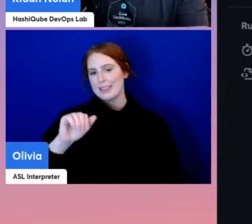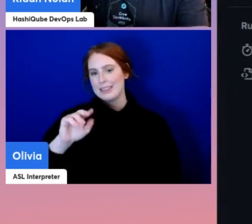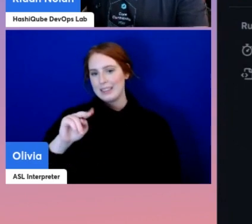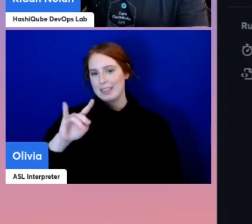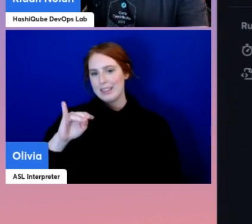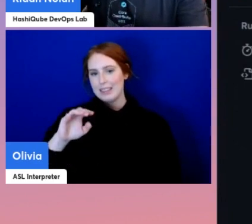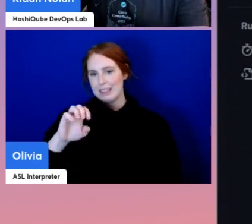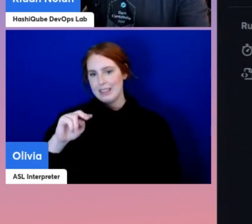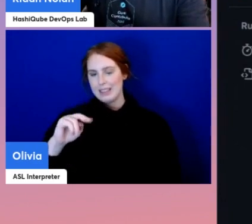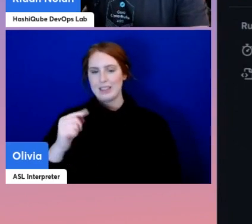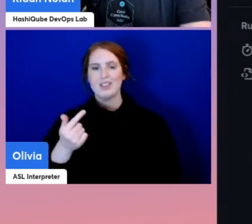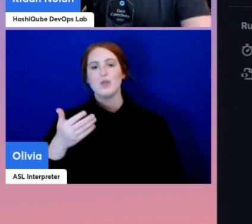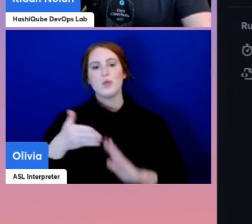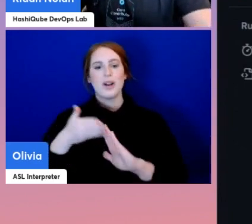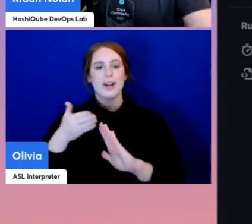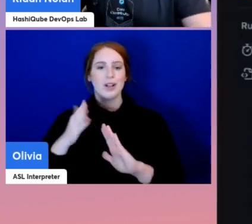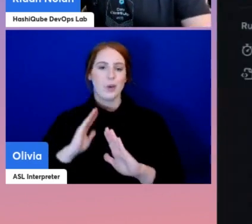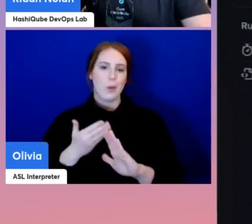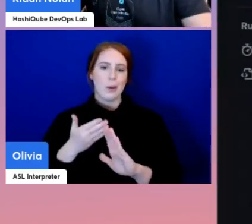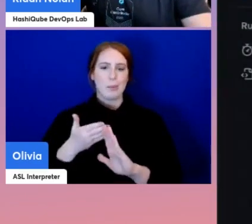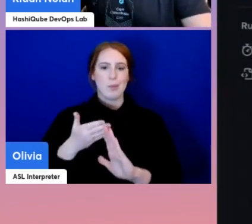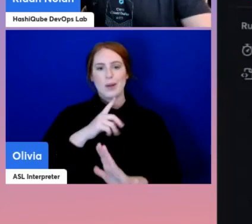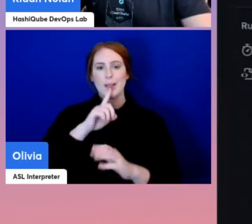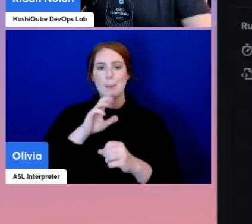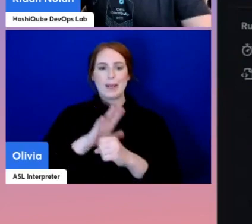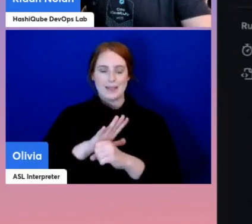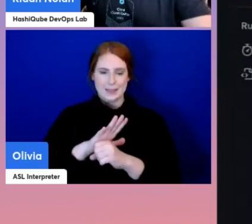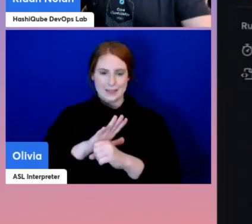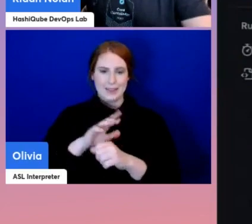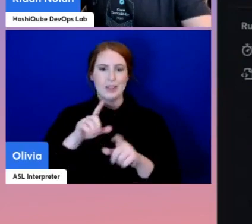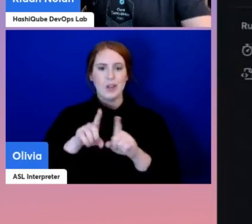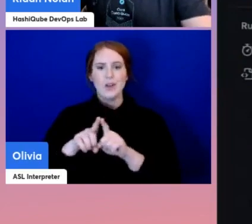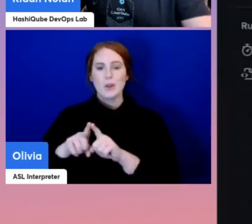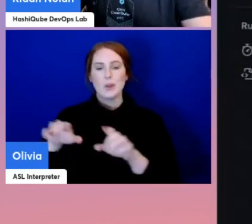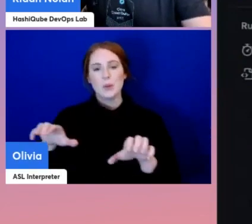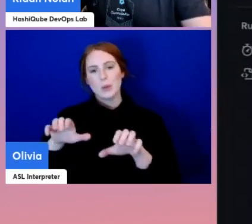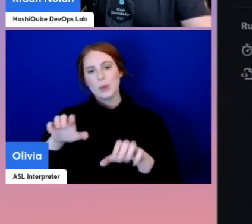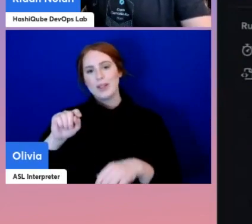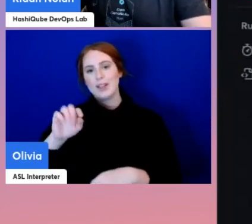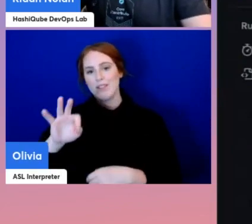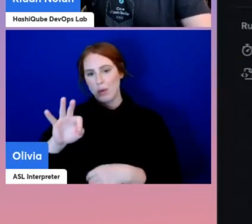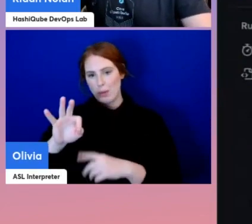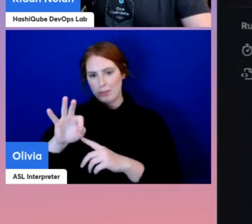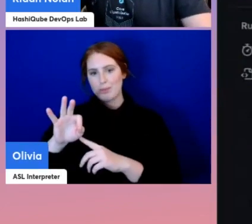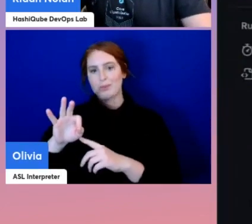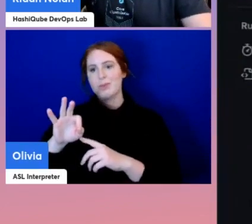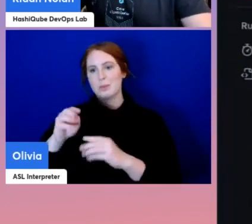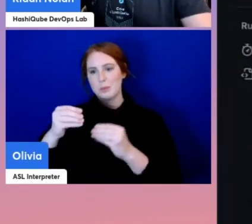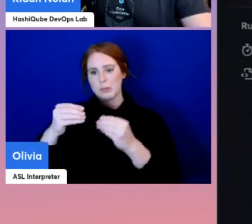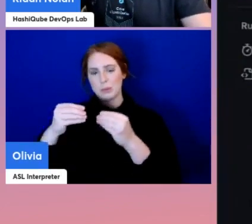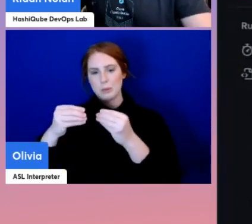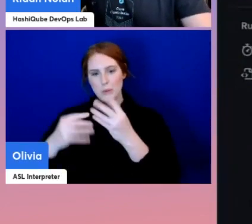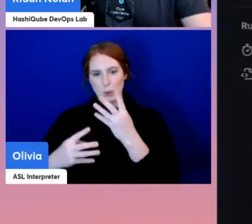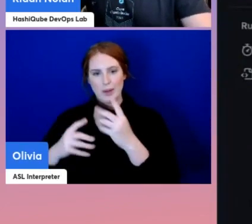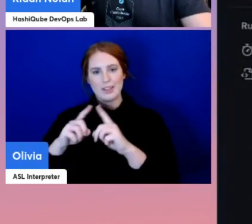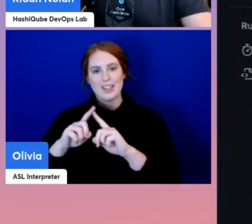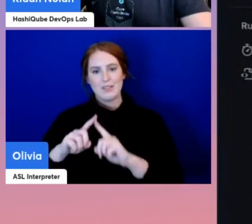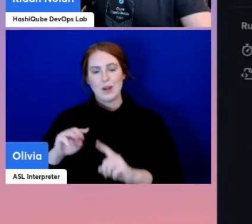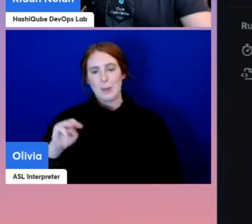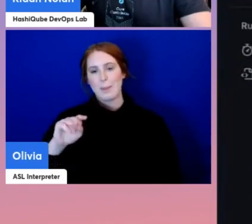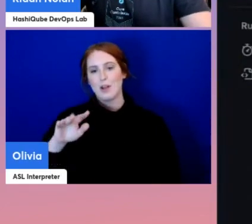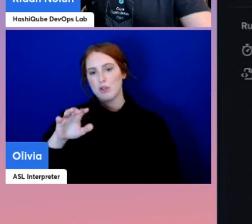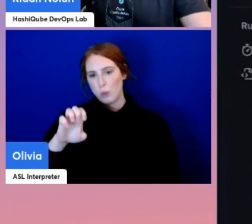rules for us, and it's doing Terraform init to pull down our modules, and then